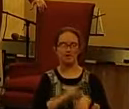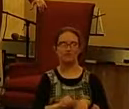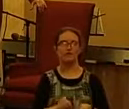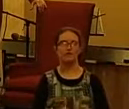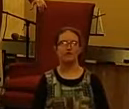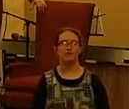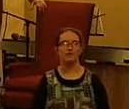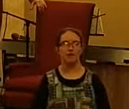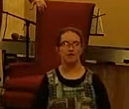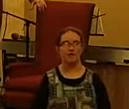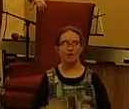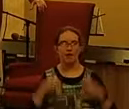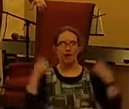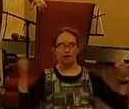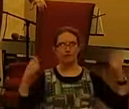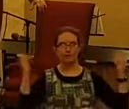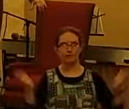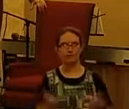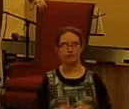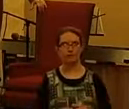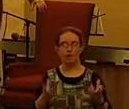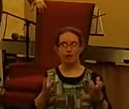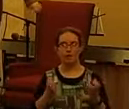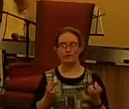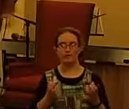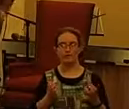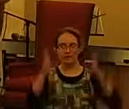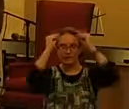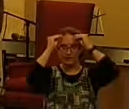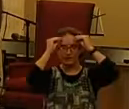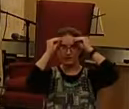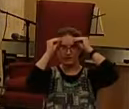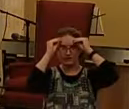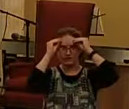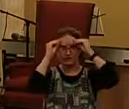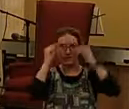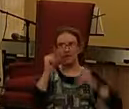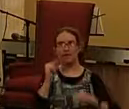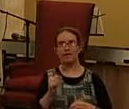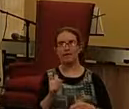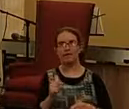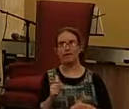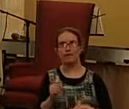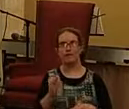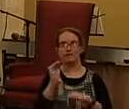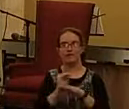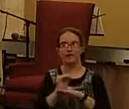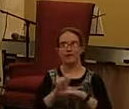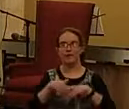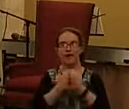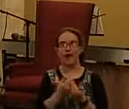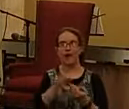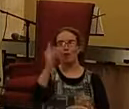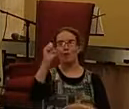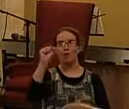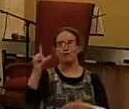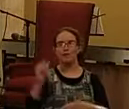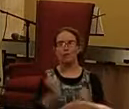him. Hallelujah. I want to teach just for a little while tonight how to deal